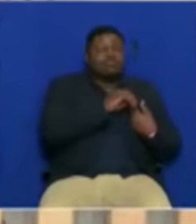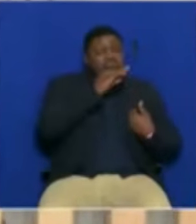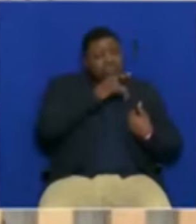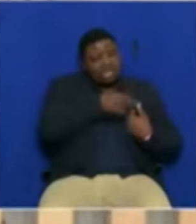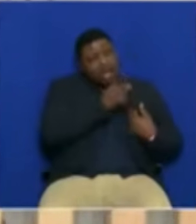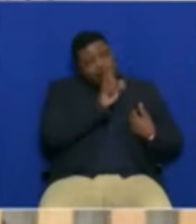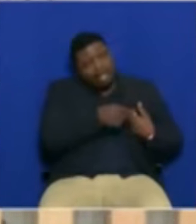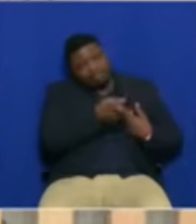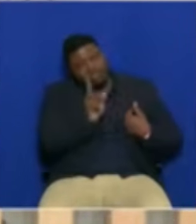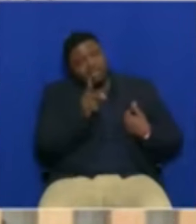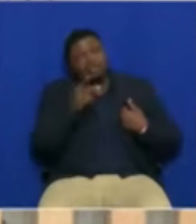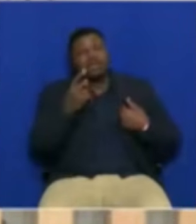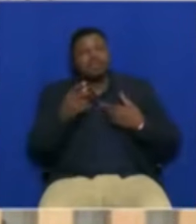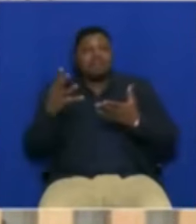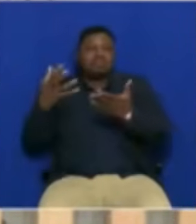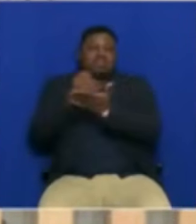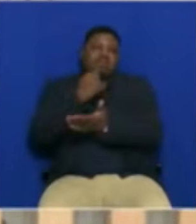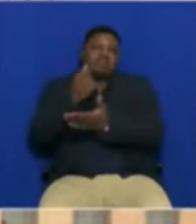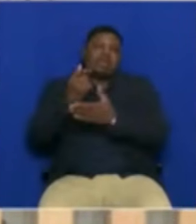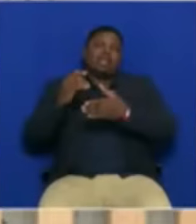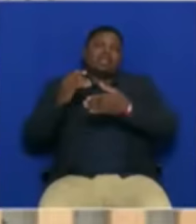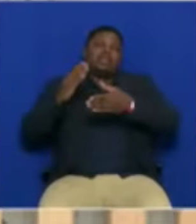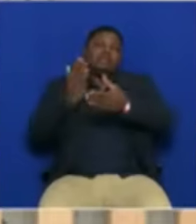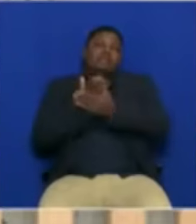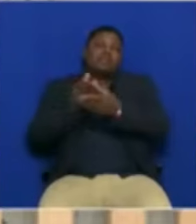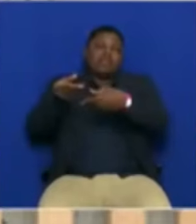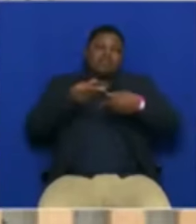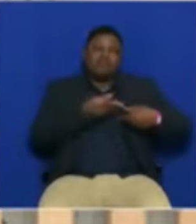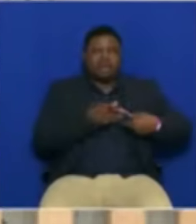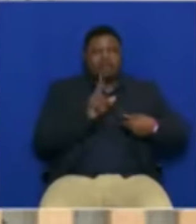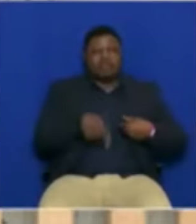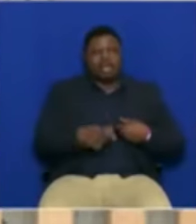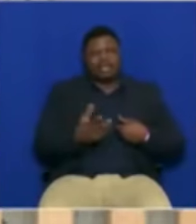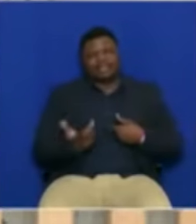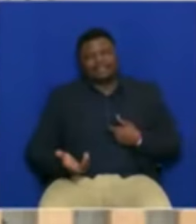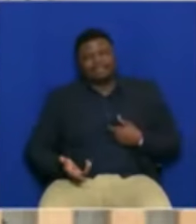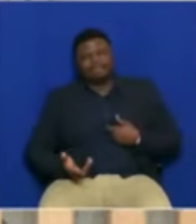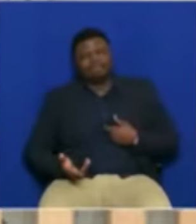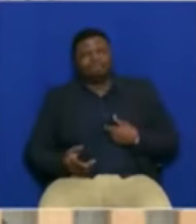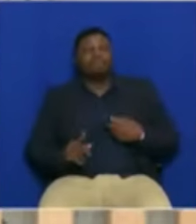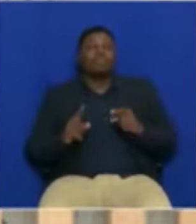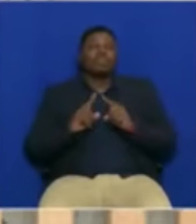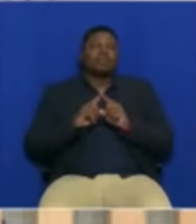the dockets amongst the various investigators. How does it work once they're collected?